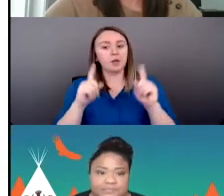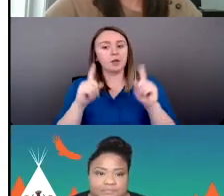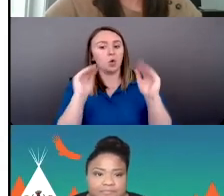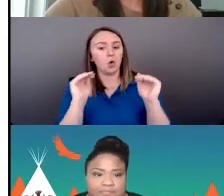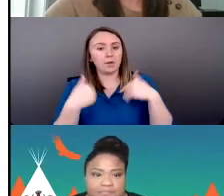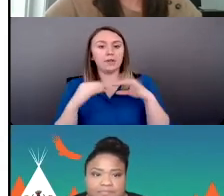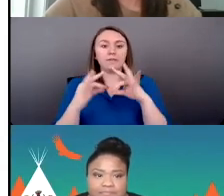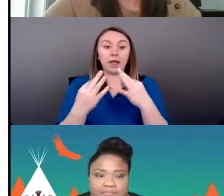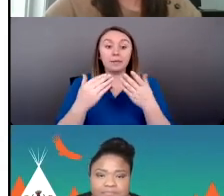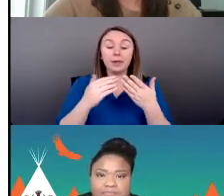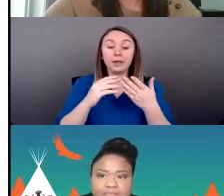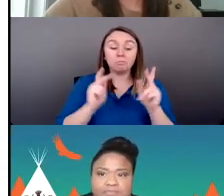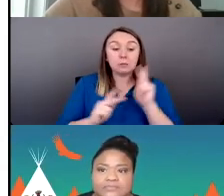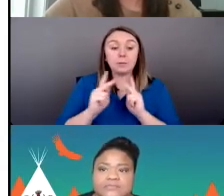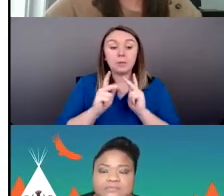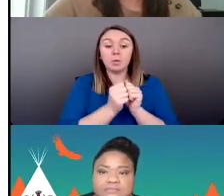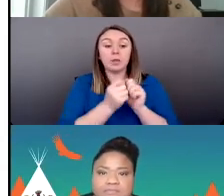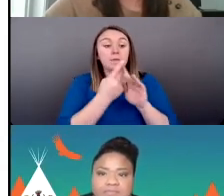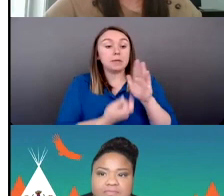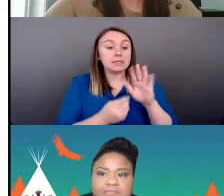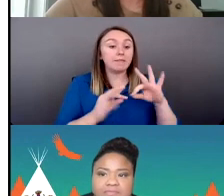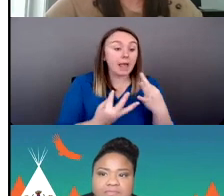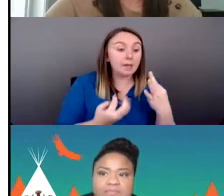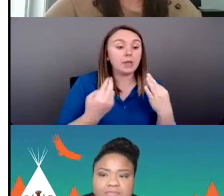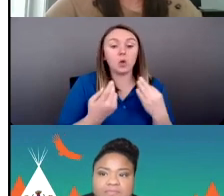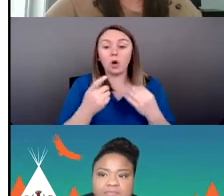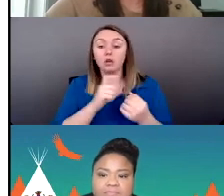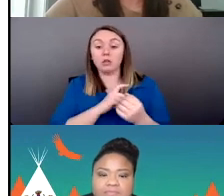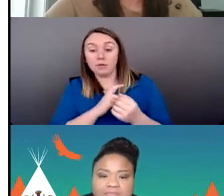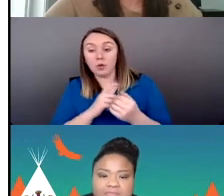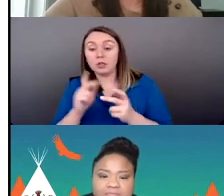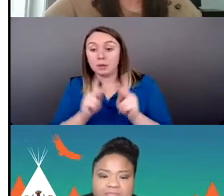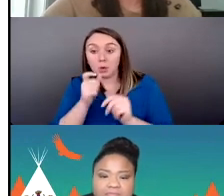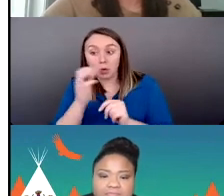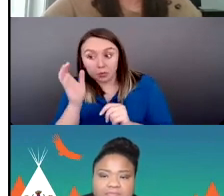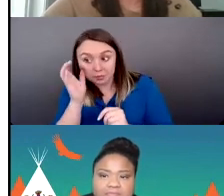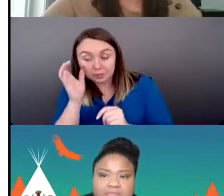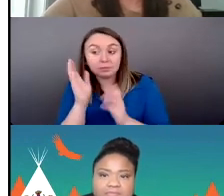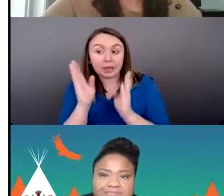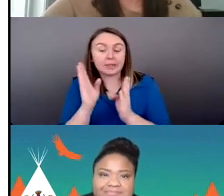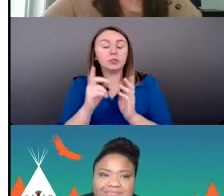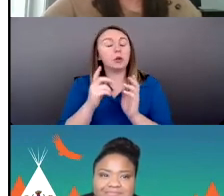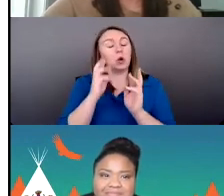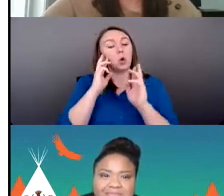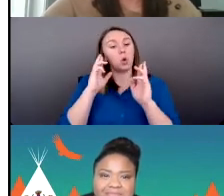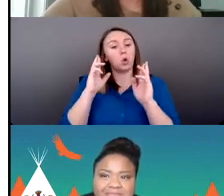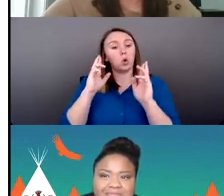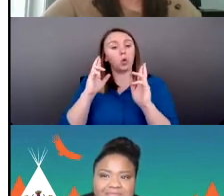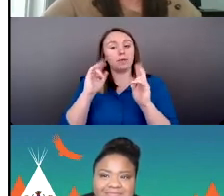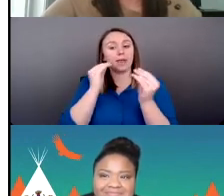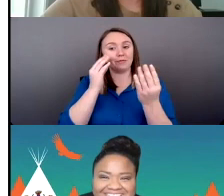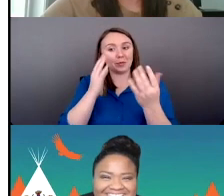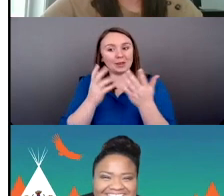missing loved one or any law enforcement agencies on the line listening, that information was helpful to you. I saw you pop up,